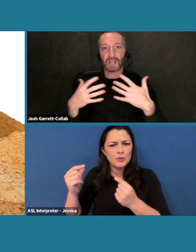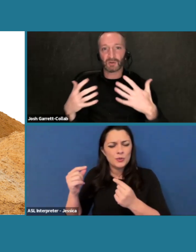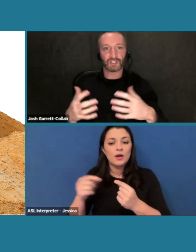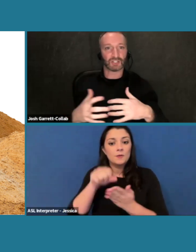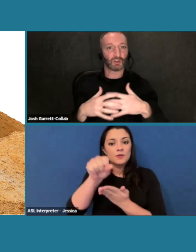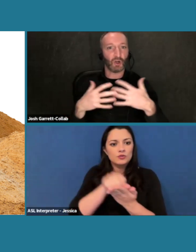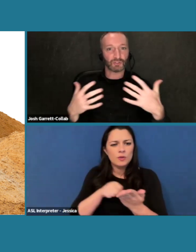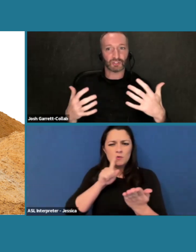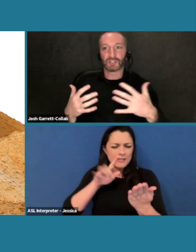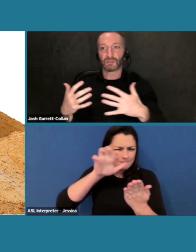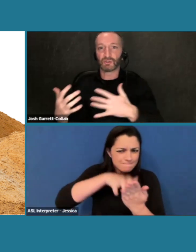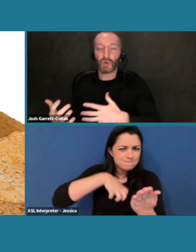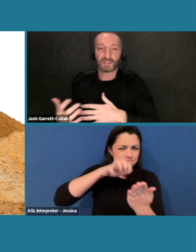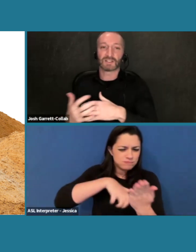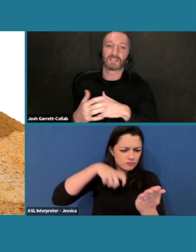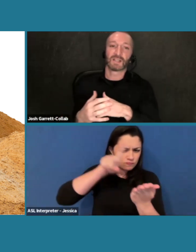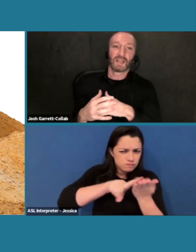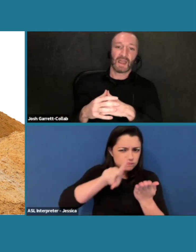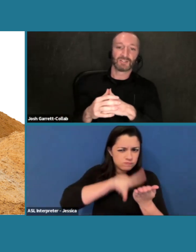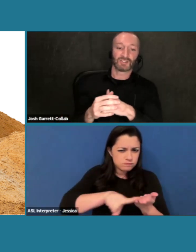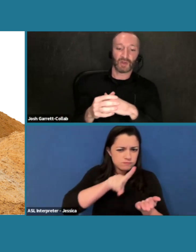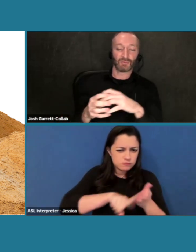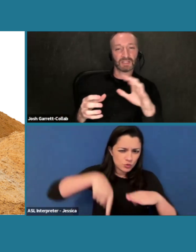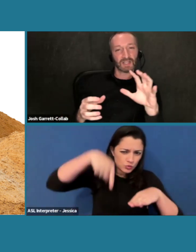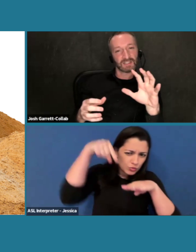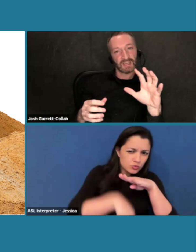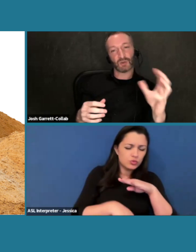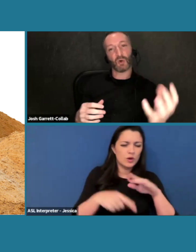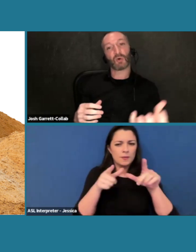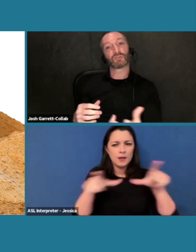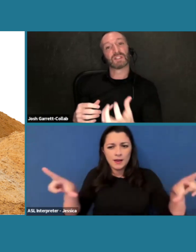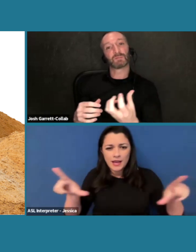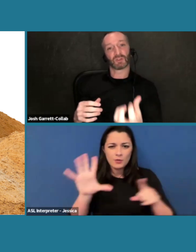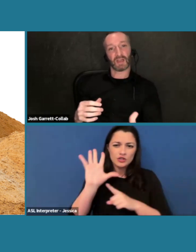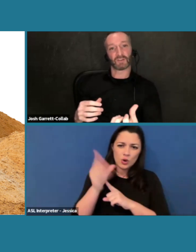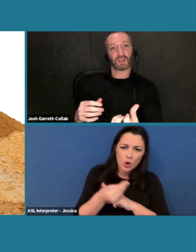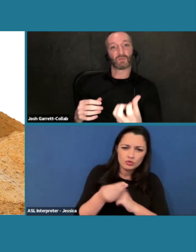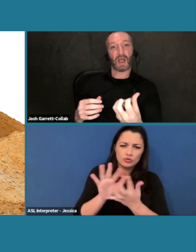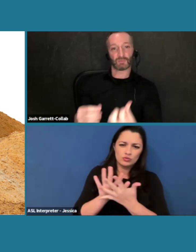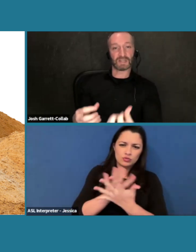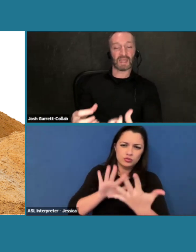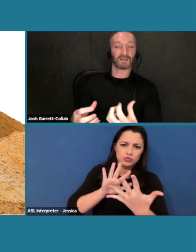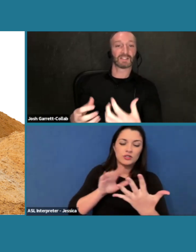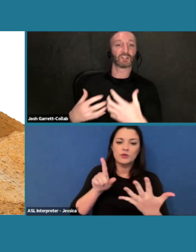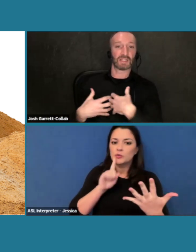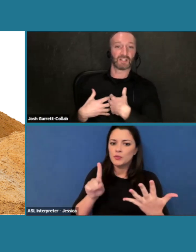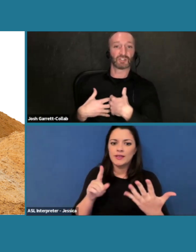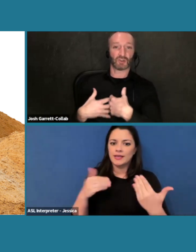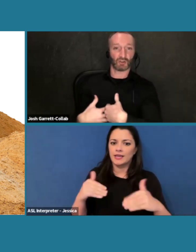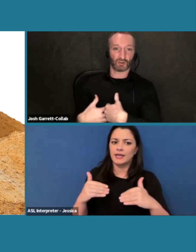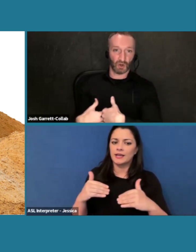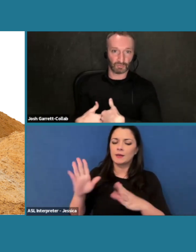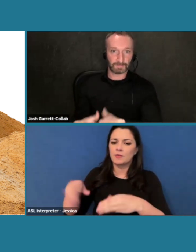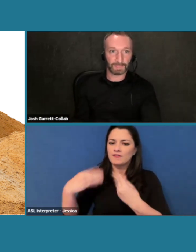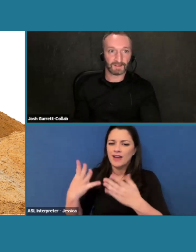into language, into culture, into nuances. And so it really does take it to a whole deeper level that we can't necessarily get